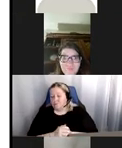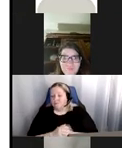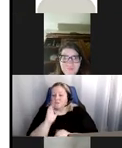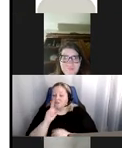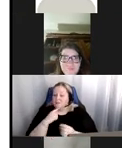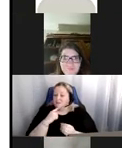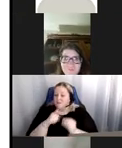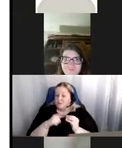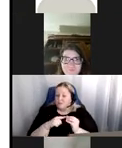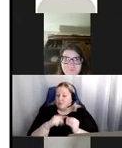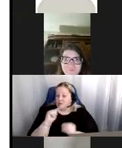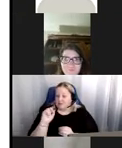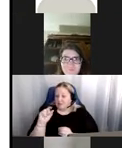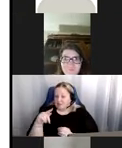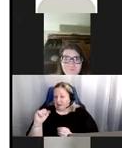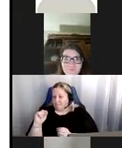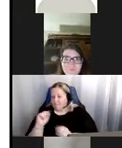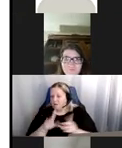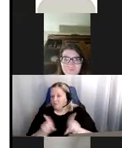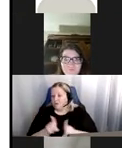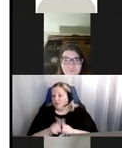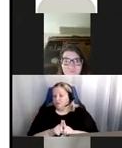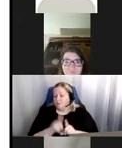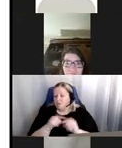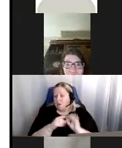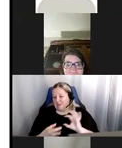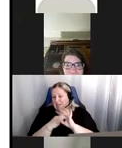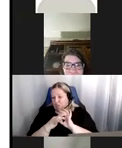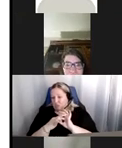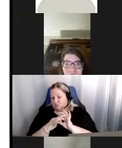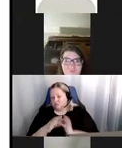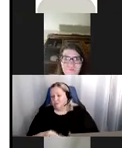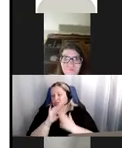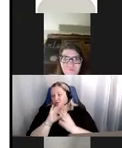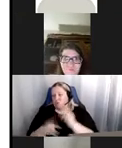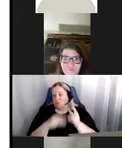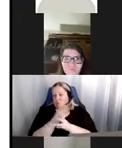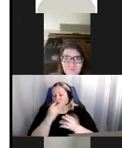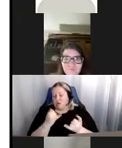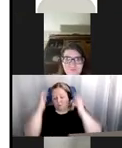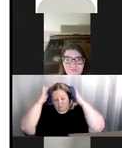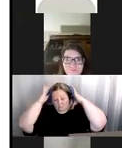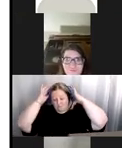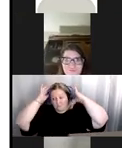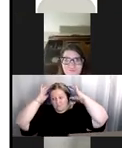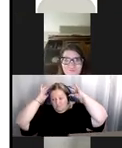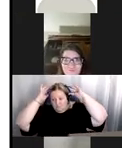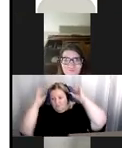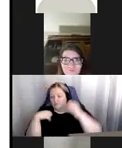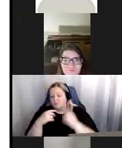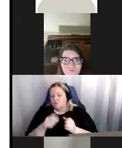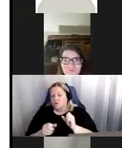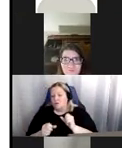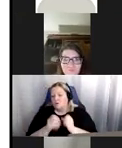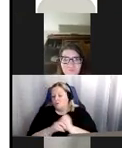bit about TTAP and then also about connections, especially in our world right now. So we abbreviate Texas